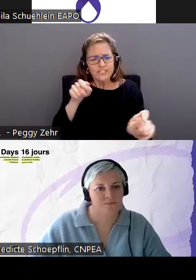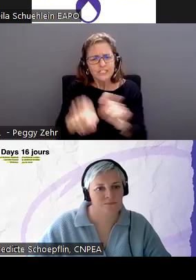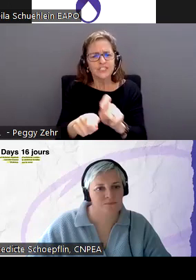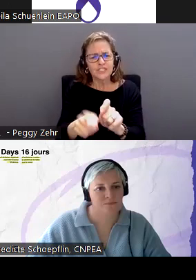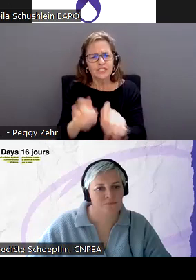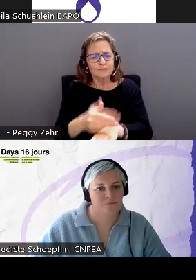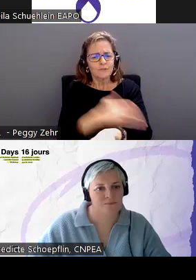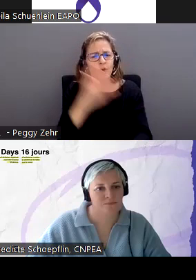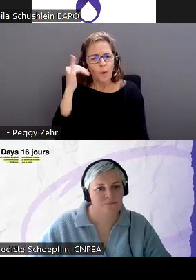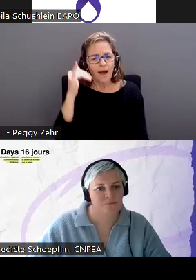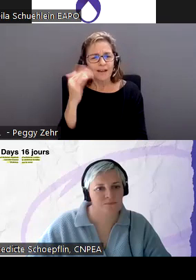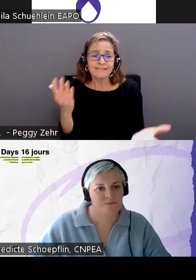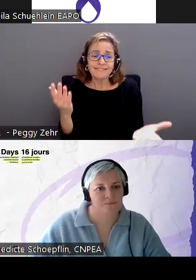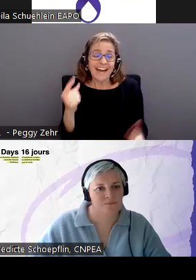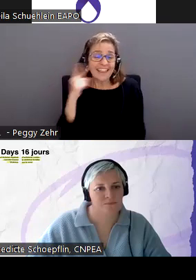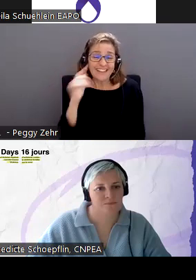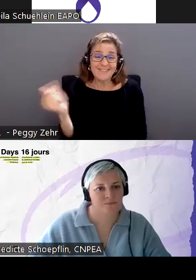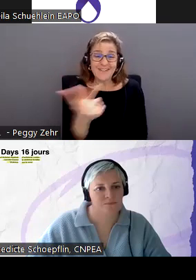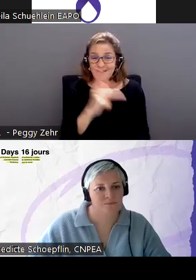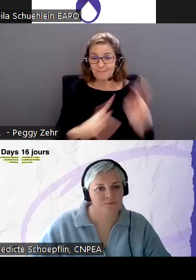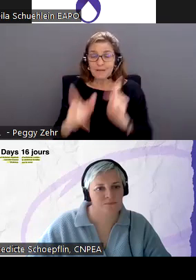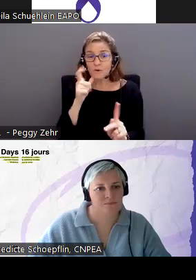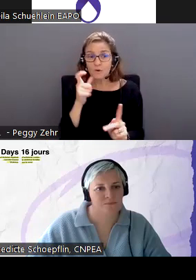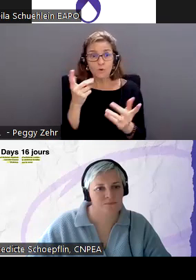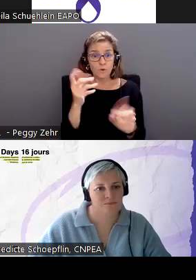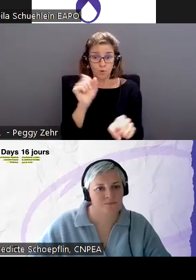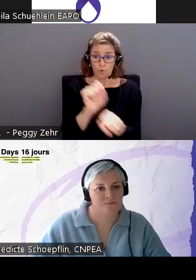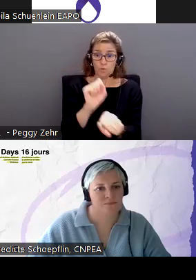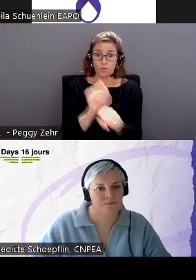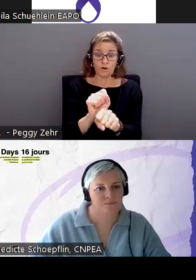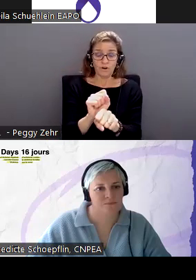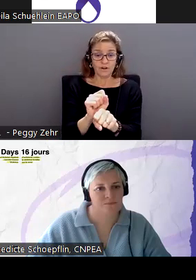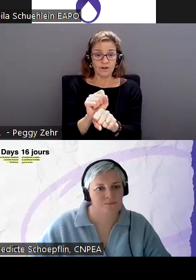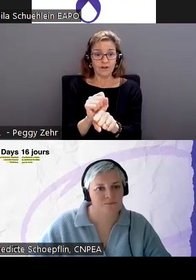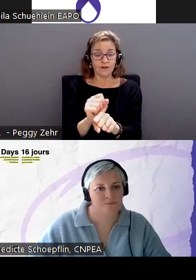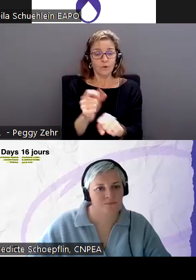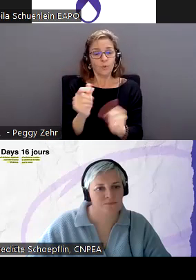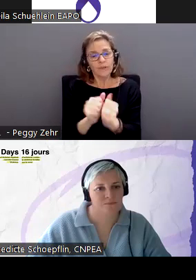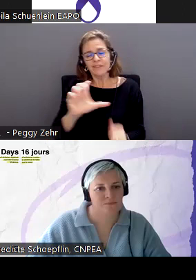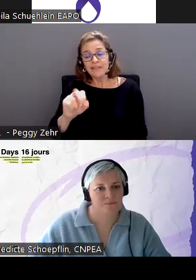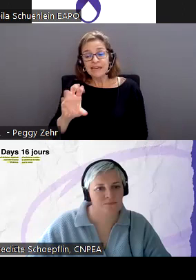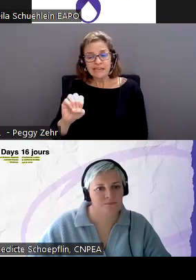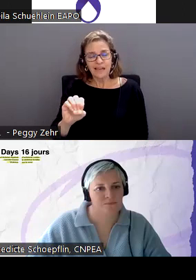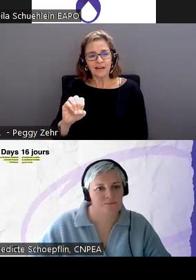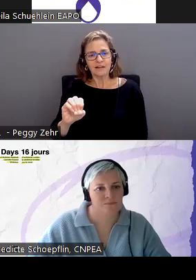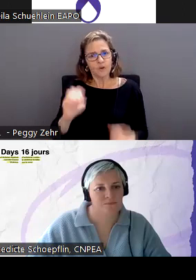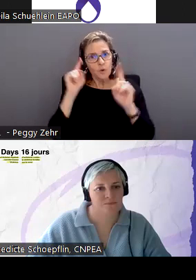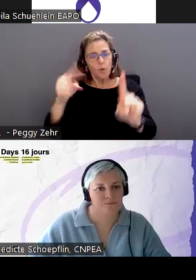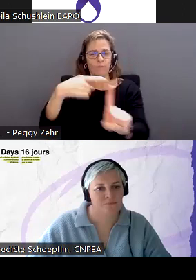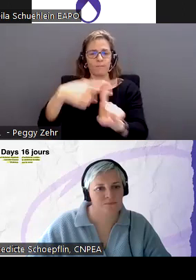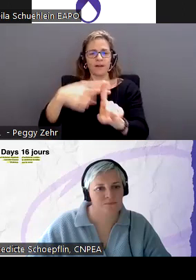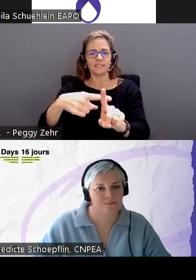who get into care work want to make a positive difference in the world. But we have to be willing to struggle together to figure